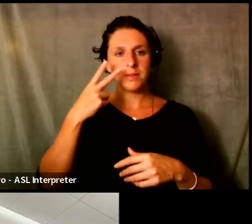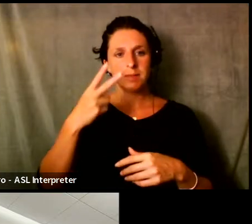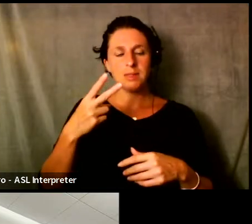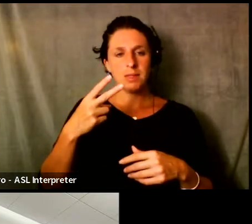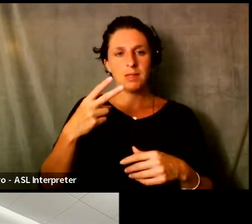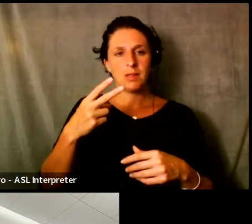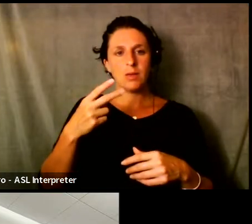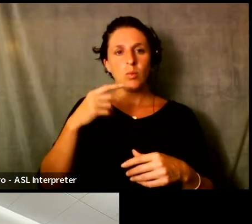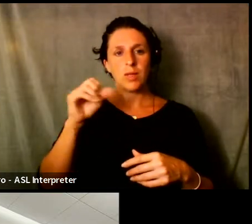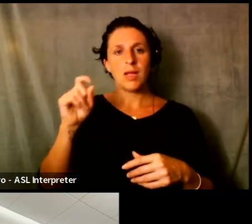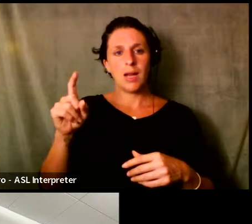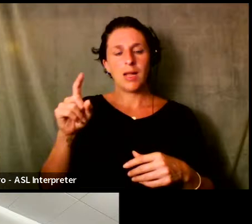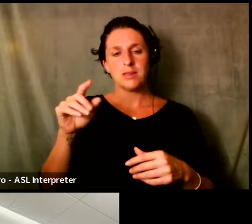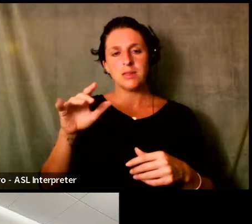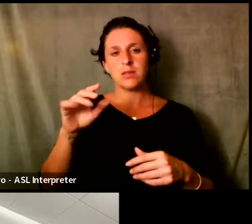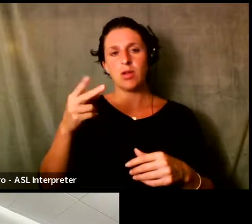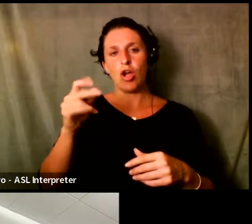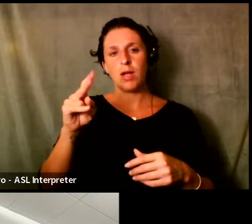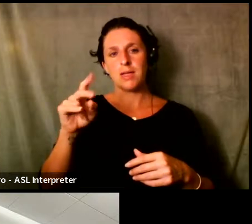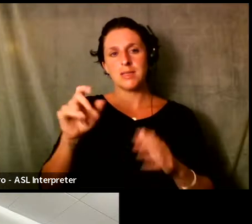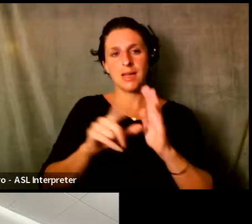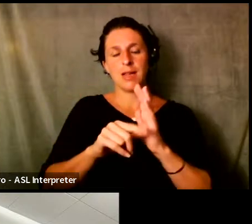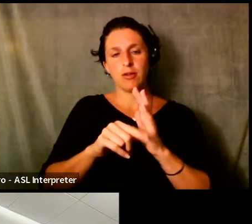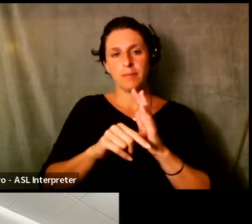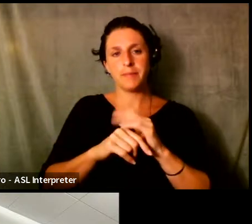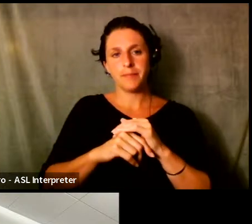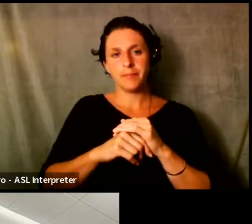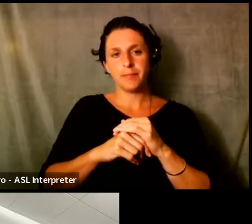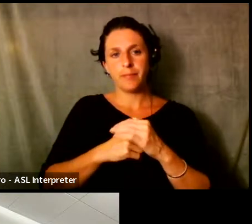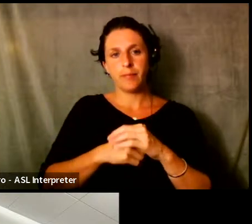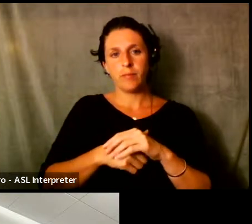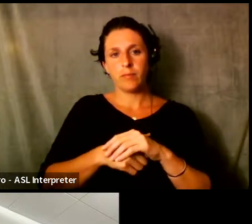We can ask Mr. Hawkins later then. Okay. Yeah.